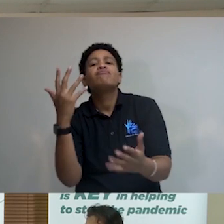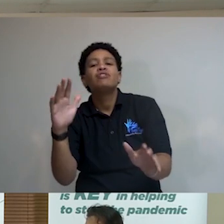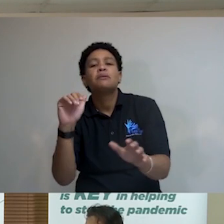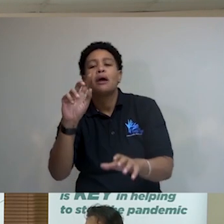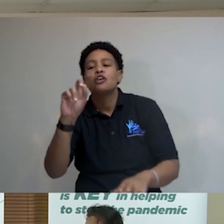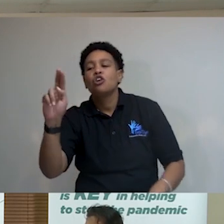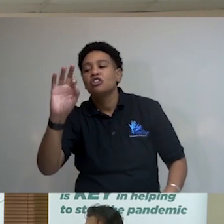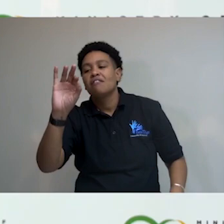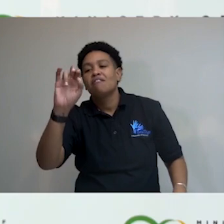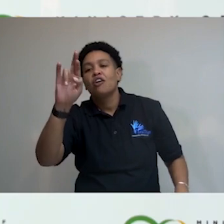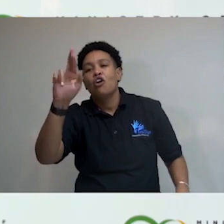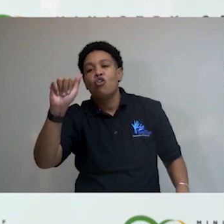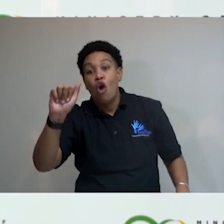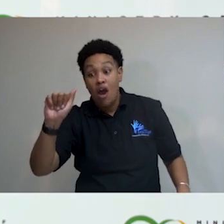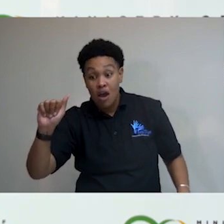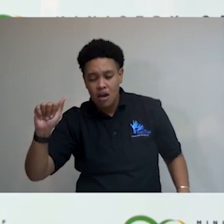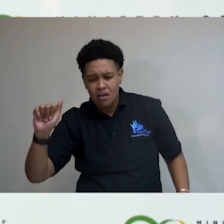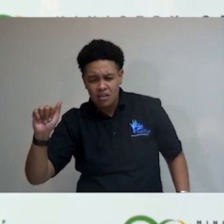Dr. Figueroa,